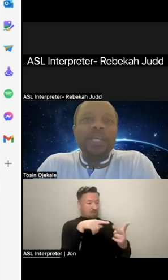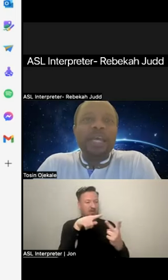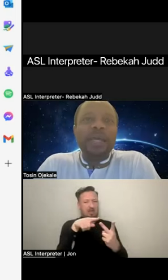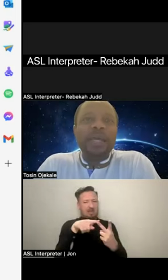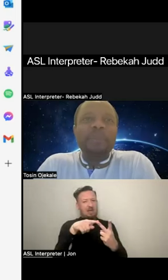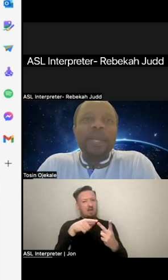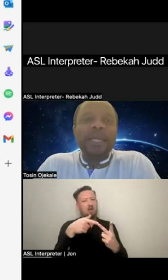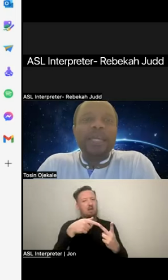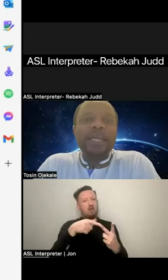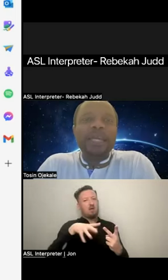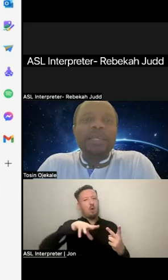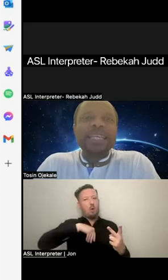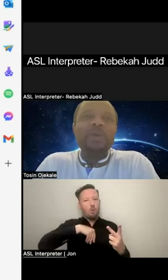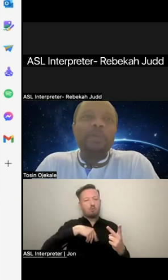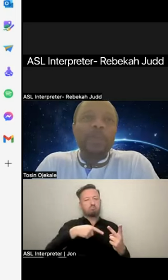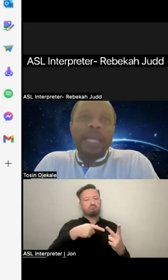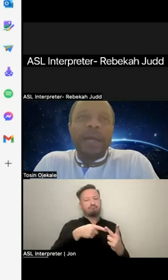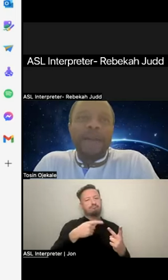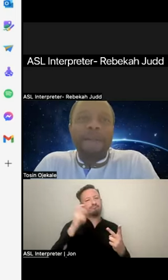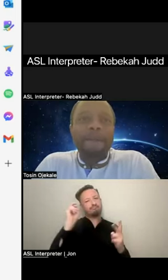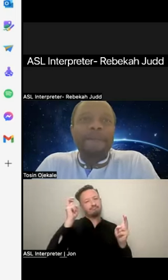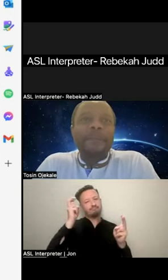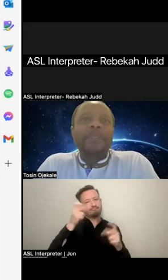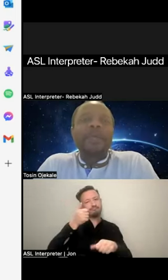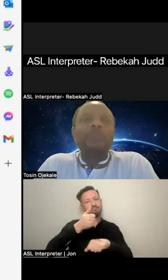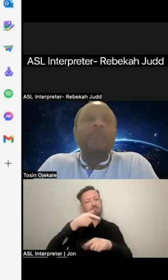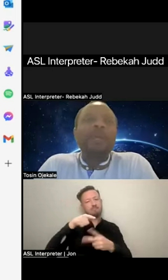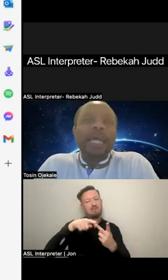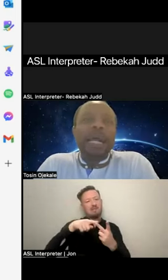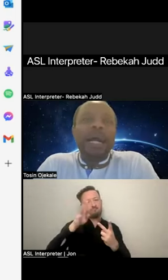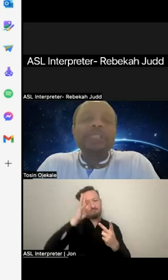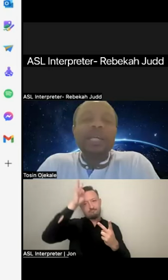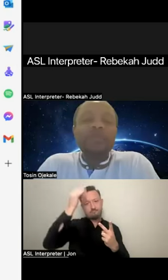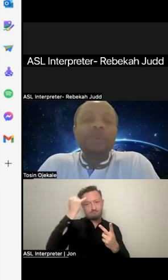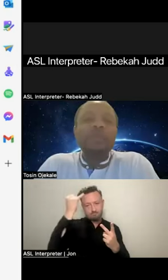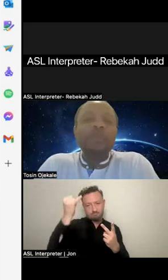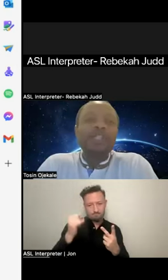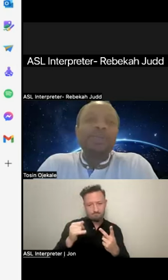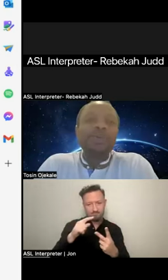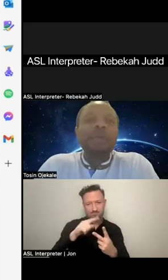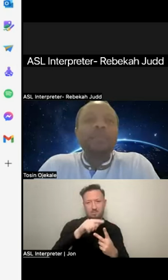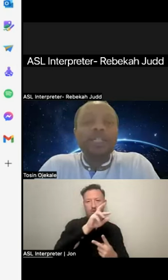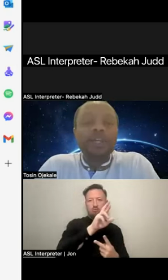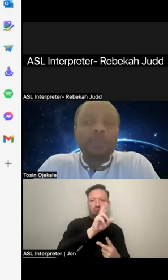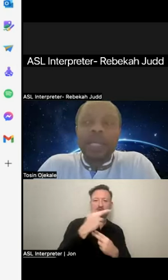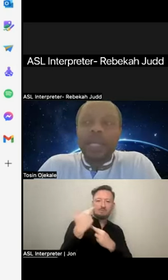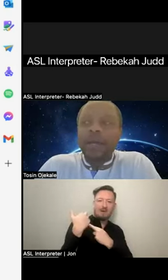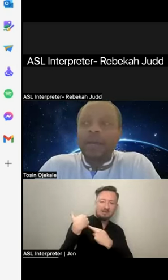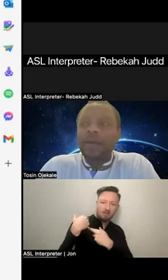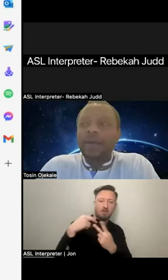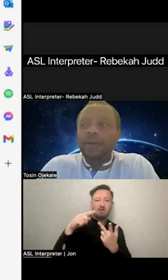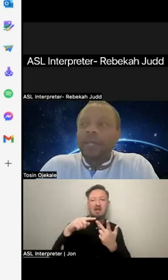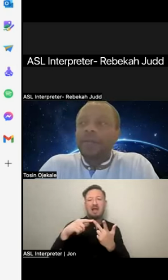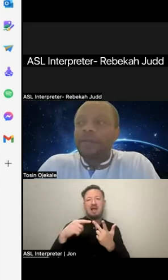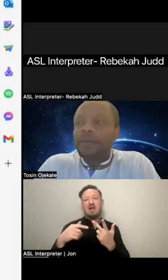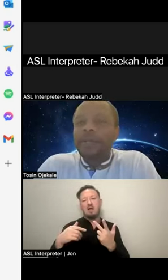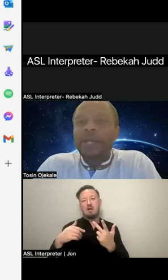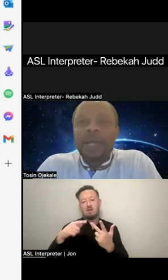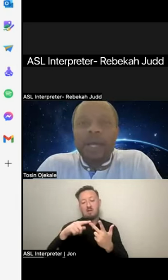being a single player. But being accountable makes you a major player,